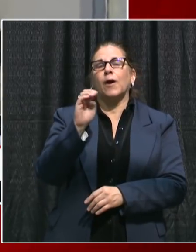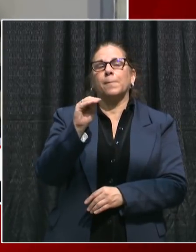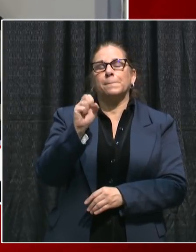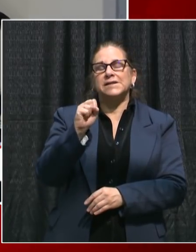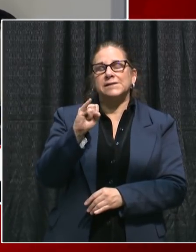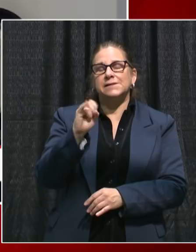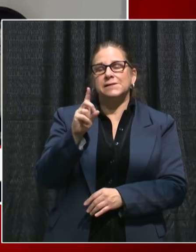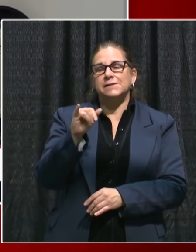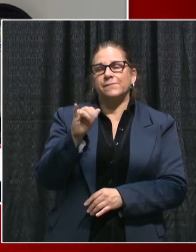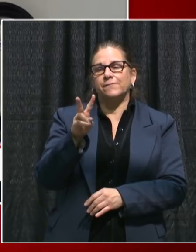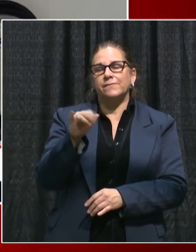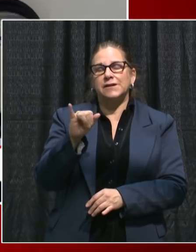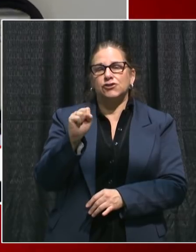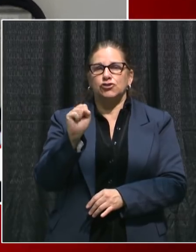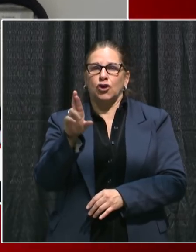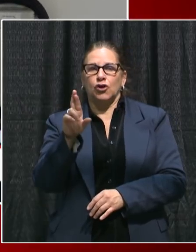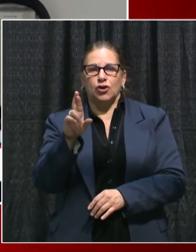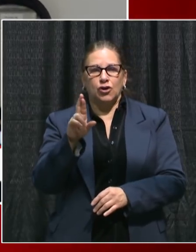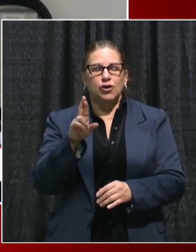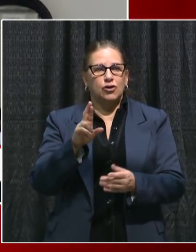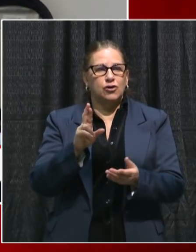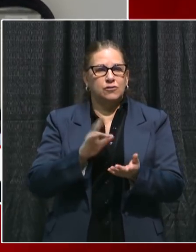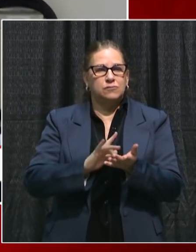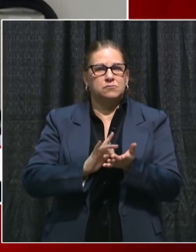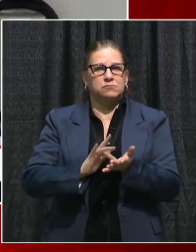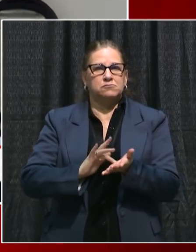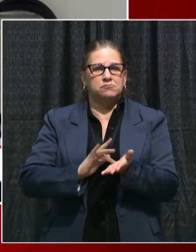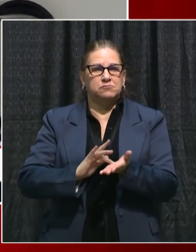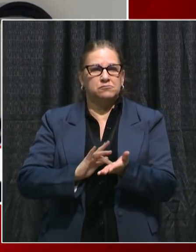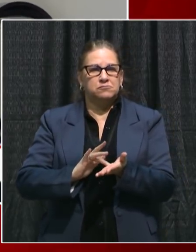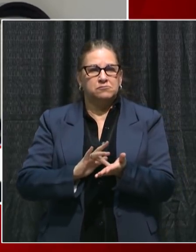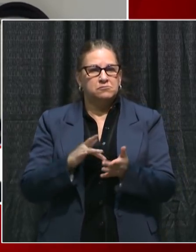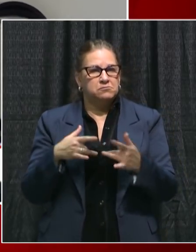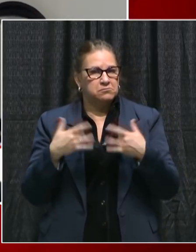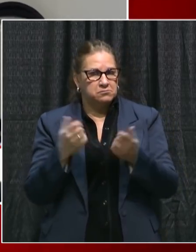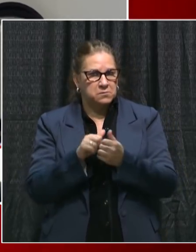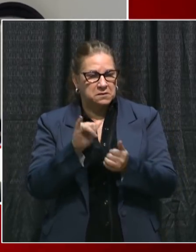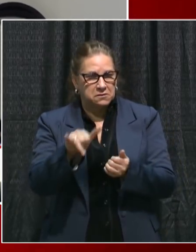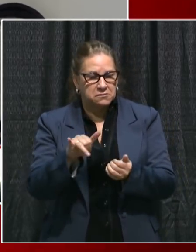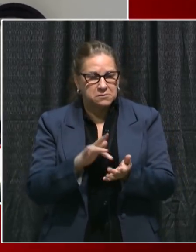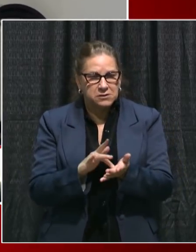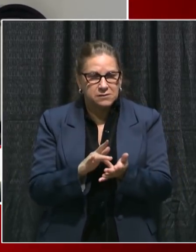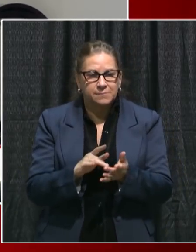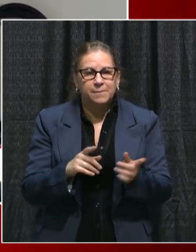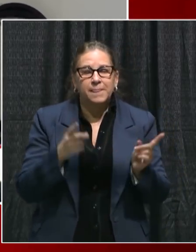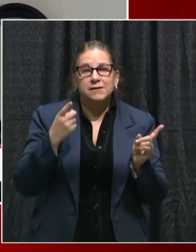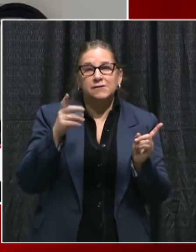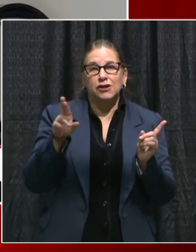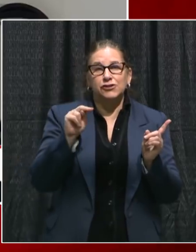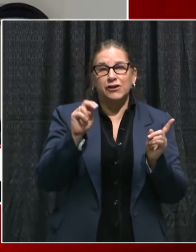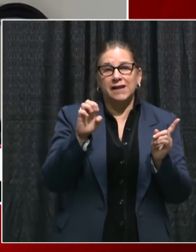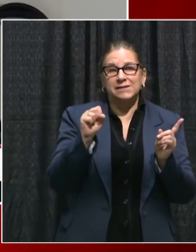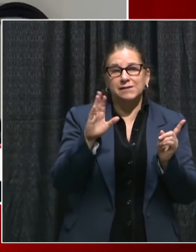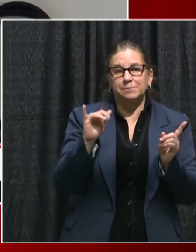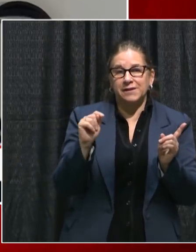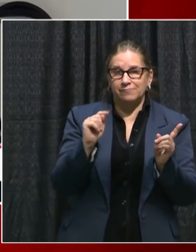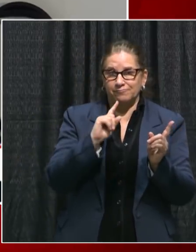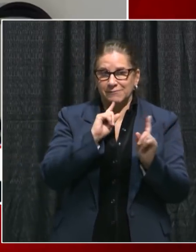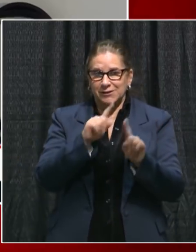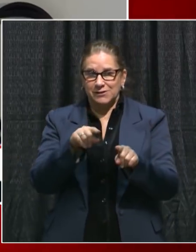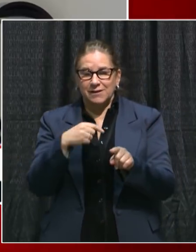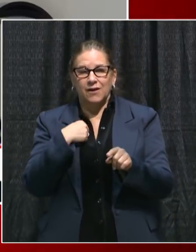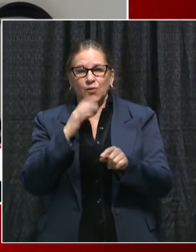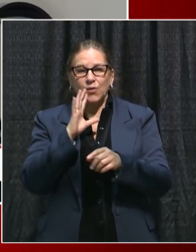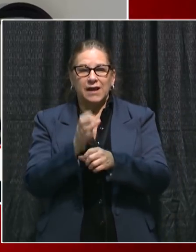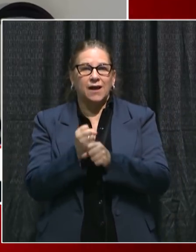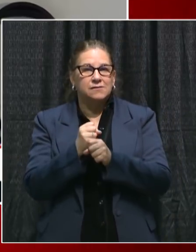to distribute remdesivir to all of the states. We will receive a supply of that, and we'll make